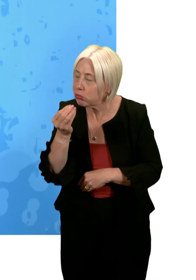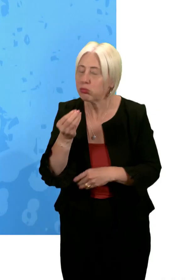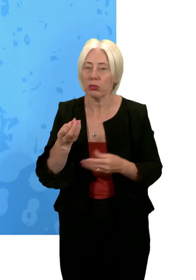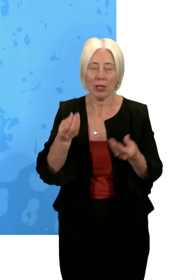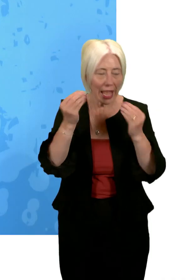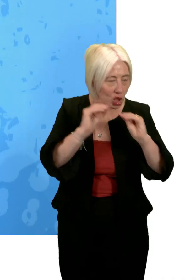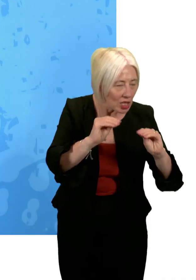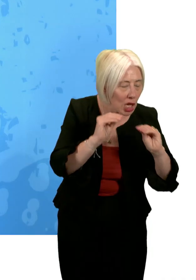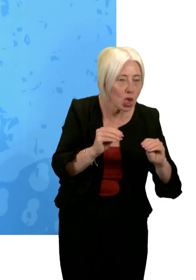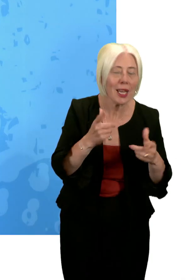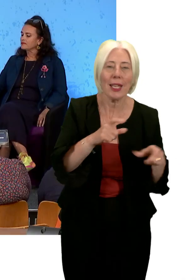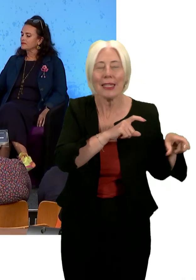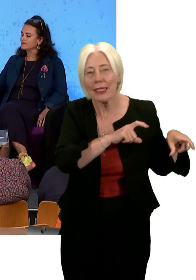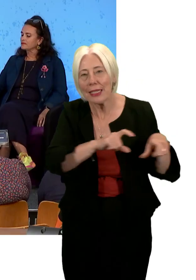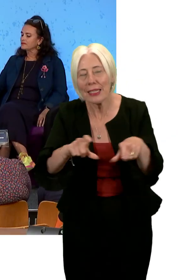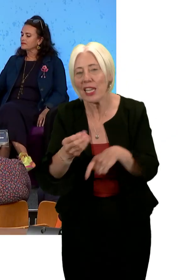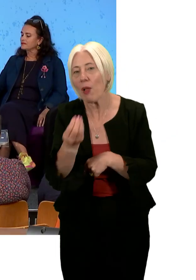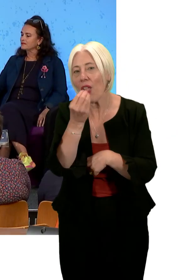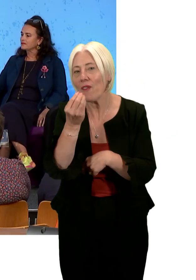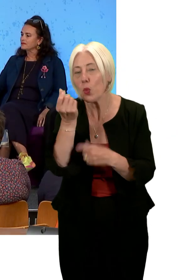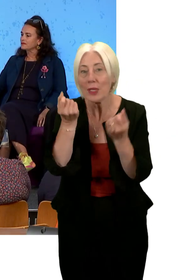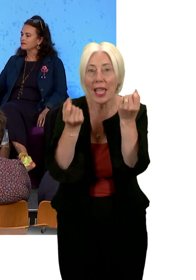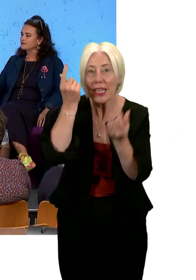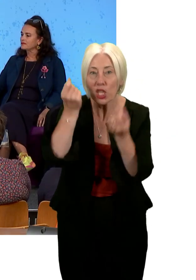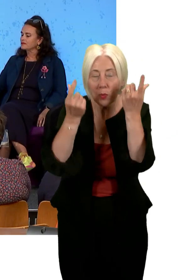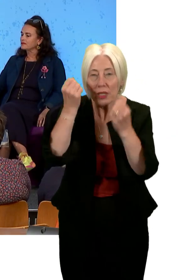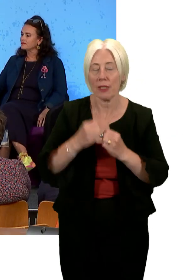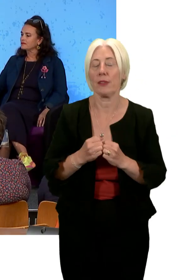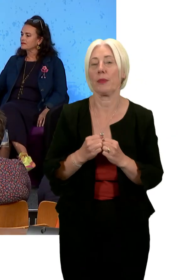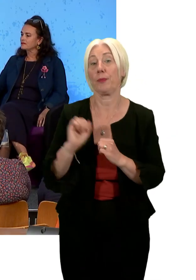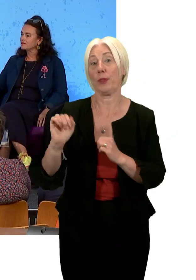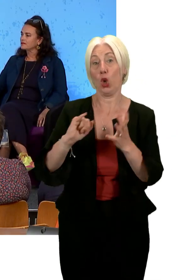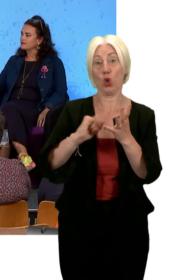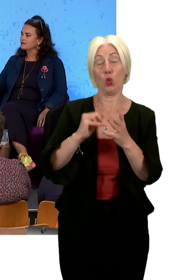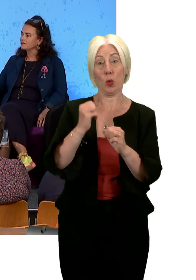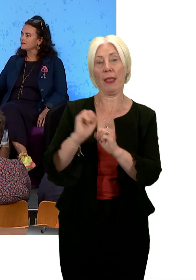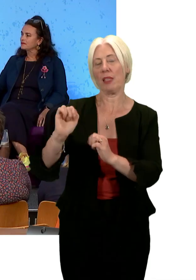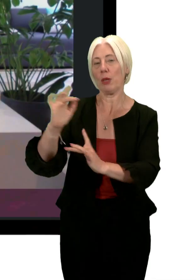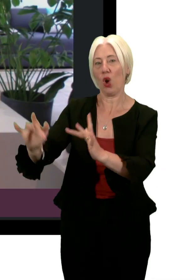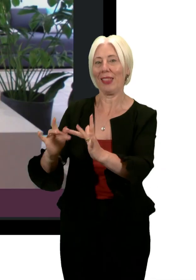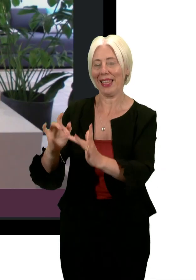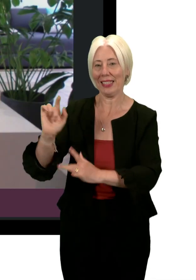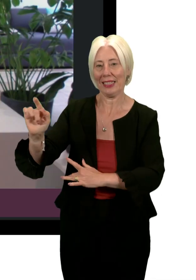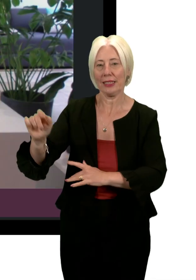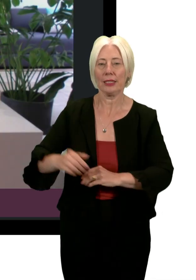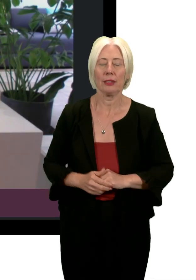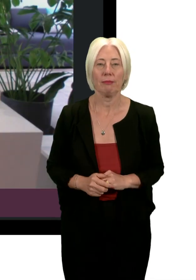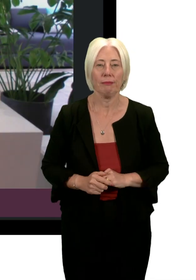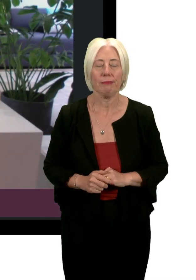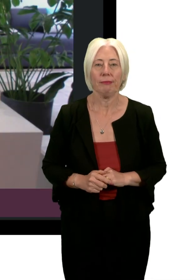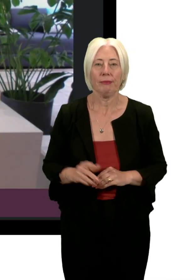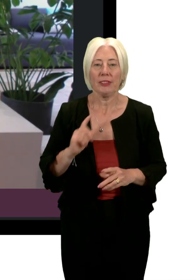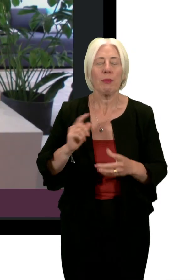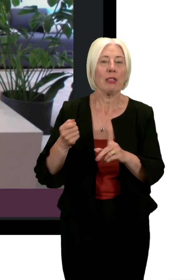sustainable food initiatives. And Dr. Stuart Gillespie is online with us today. Dr. Stuart has been fighting